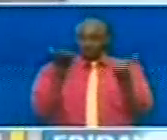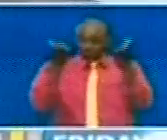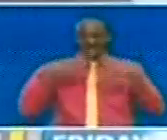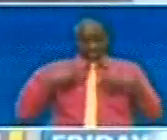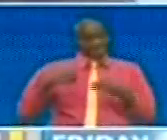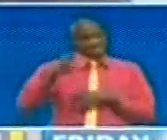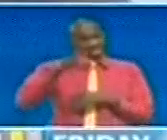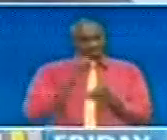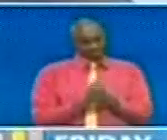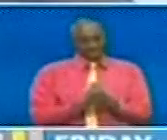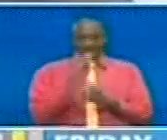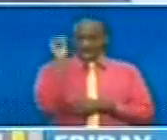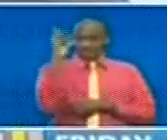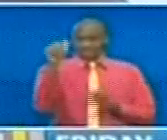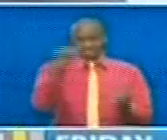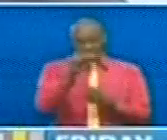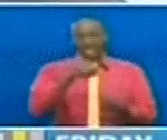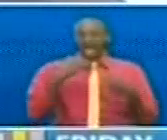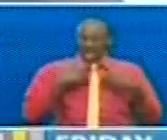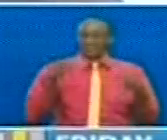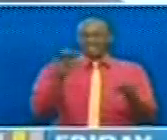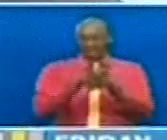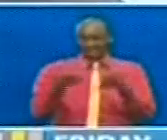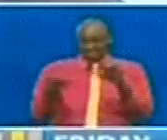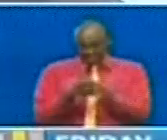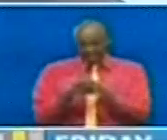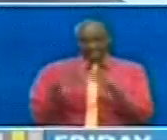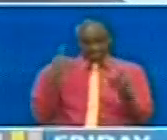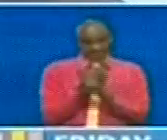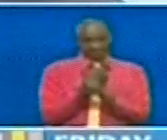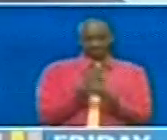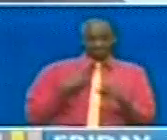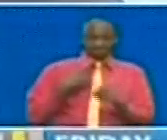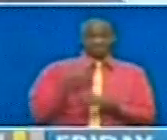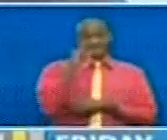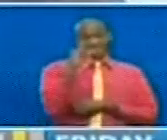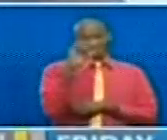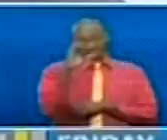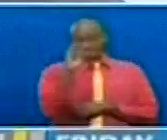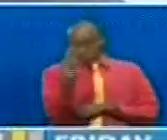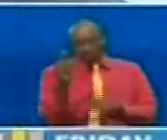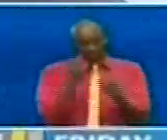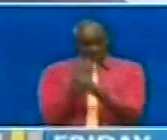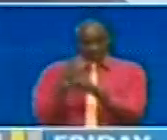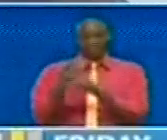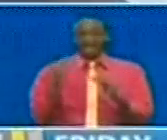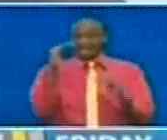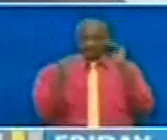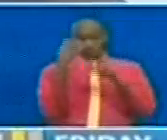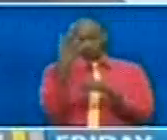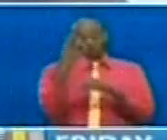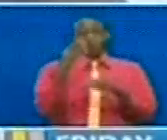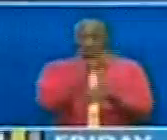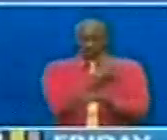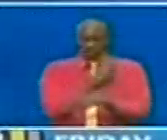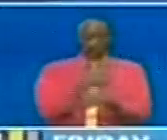county. The ambulances come equipped with mobile intensive care units and will be stationed in level 4 hospitals across the